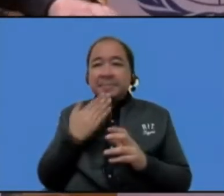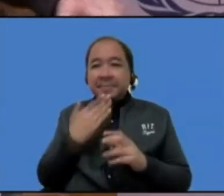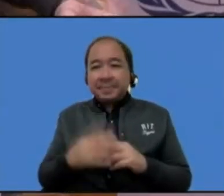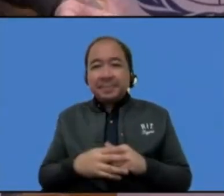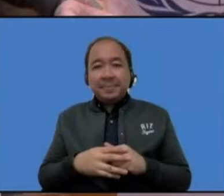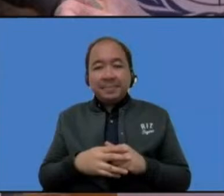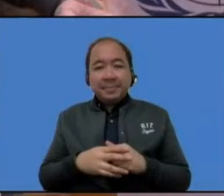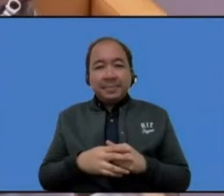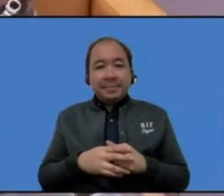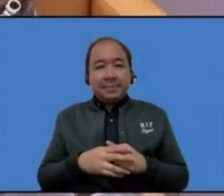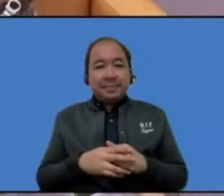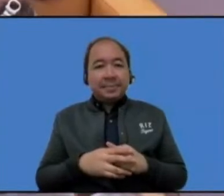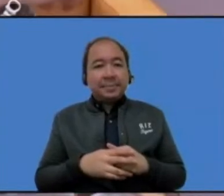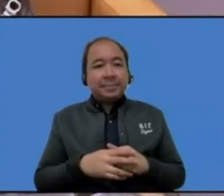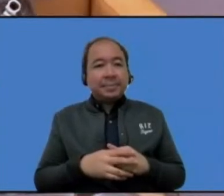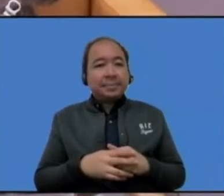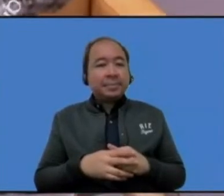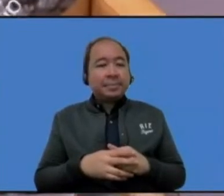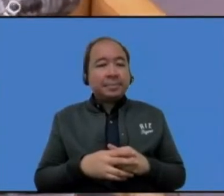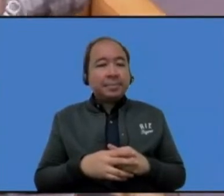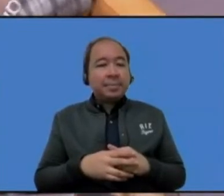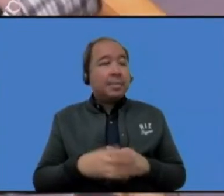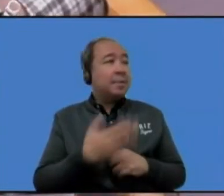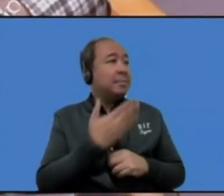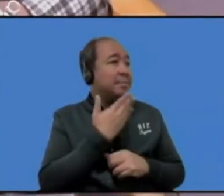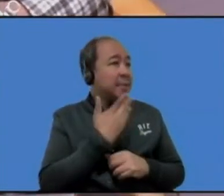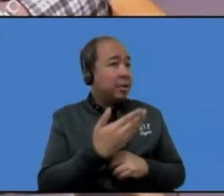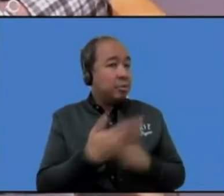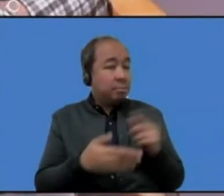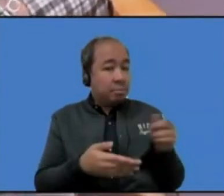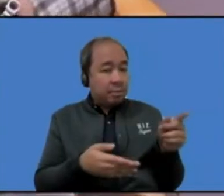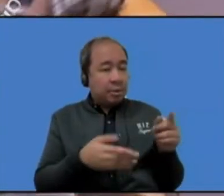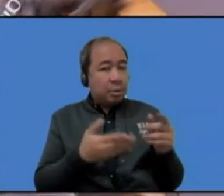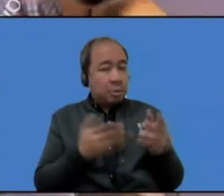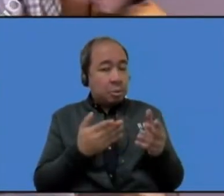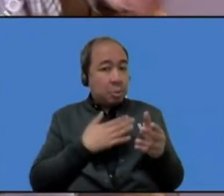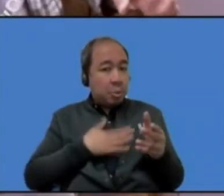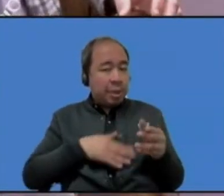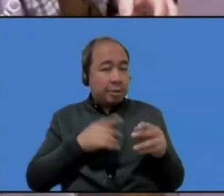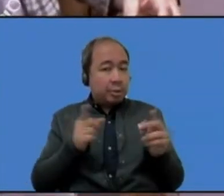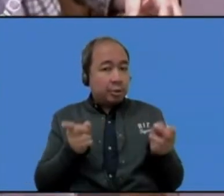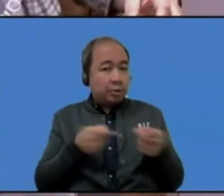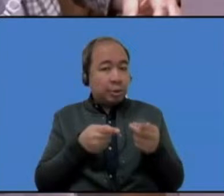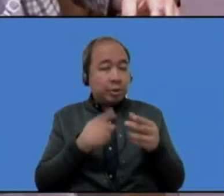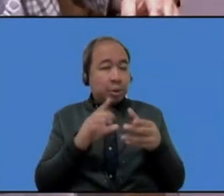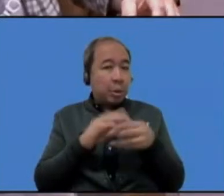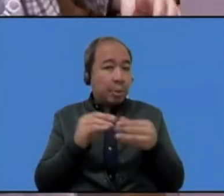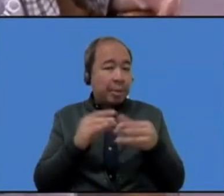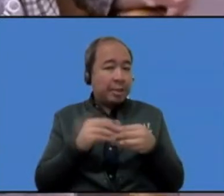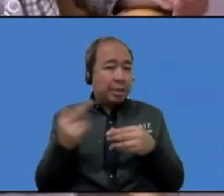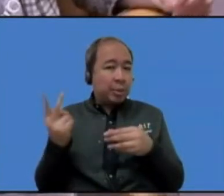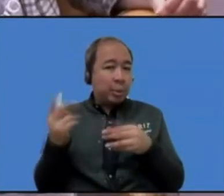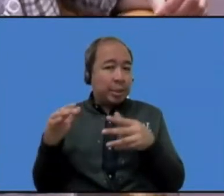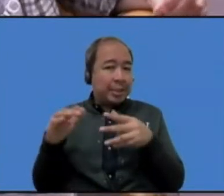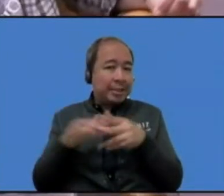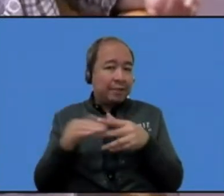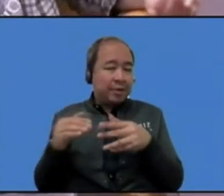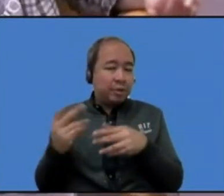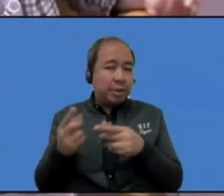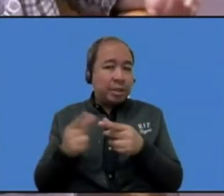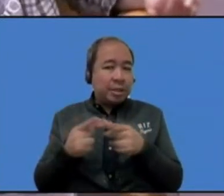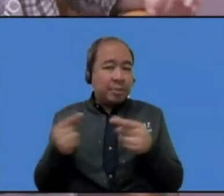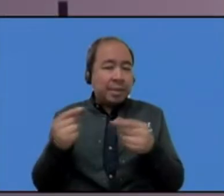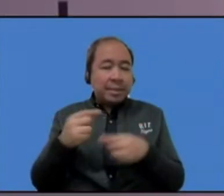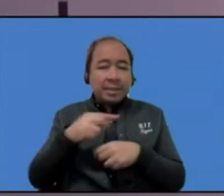very much, Ibu Indah. Mr. Budiroja, would you like to briefly comment on the two interventions from the Japan and the Philippines? There was no very concrete question,